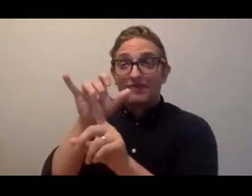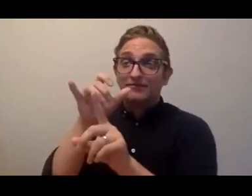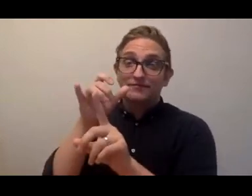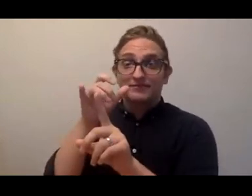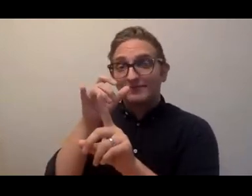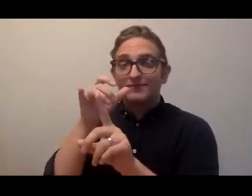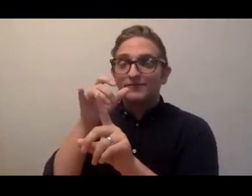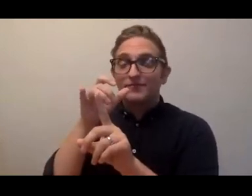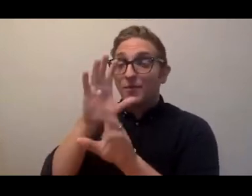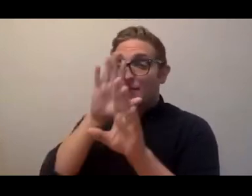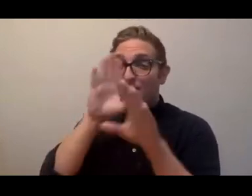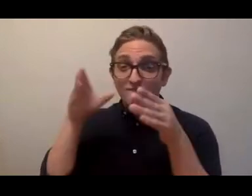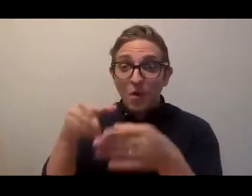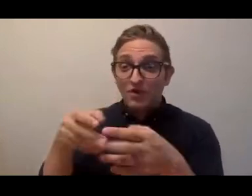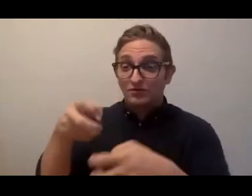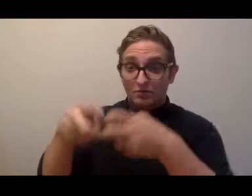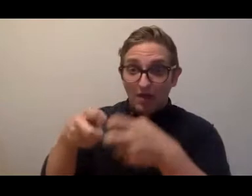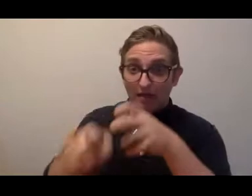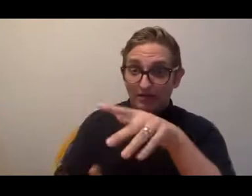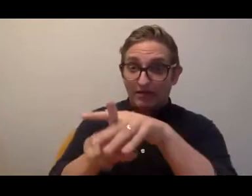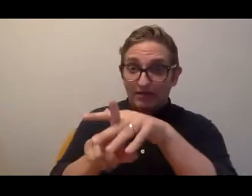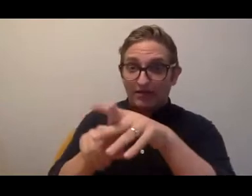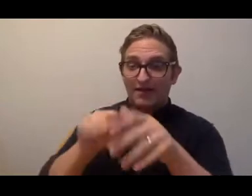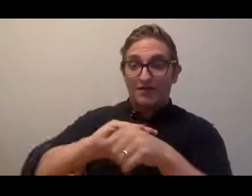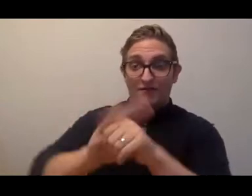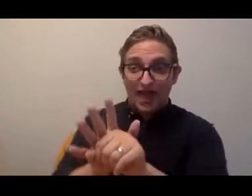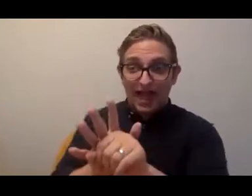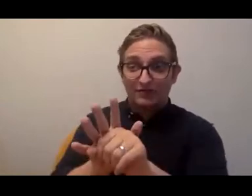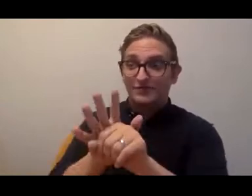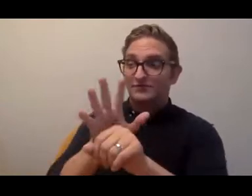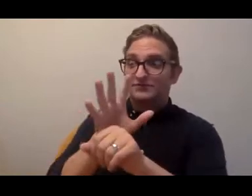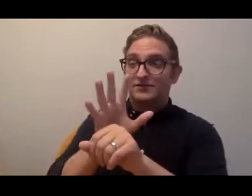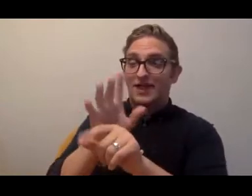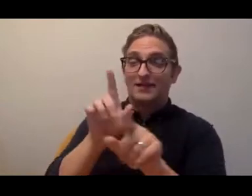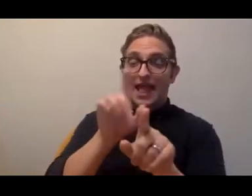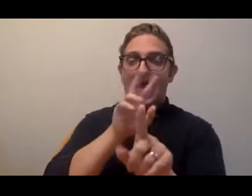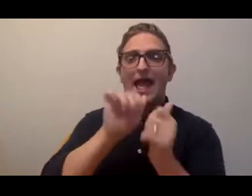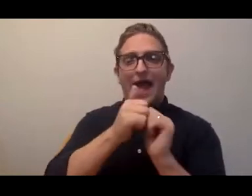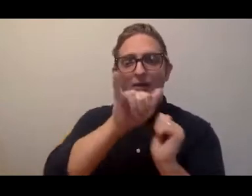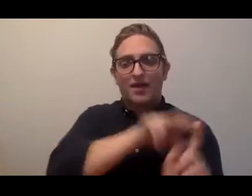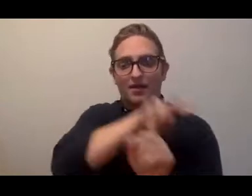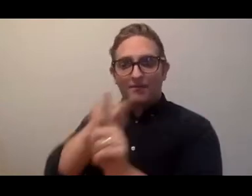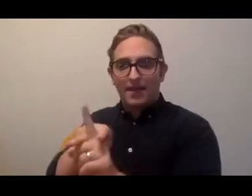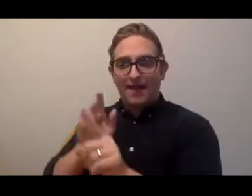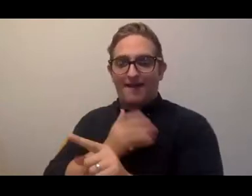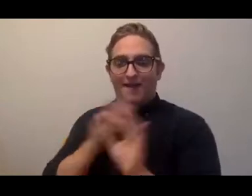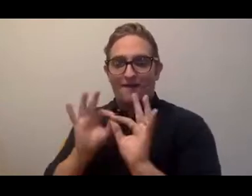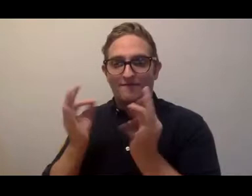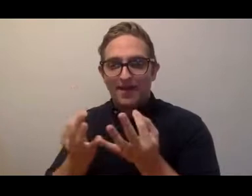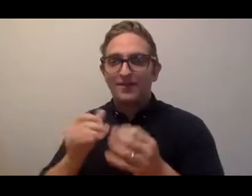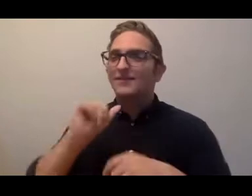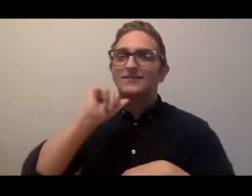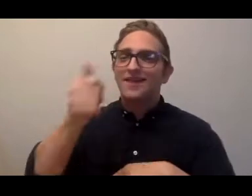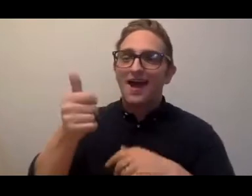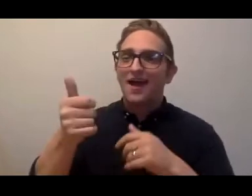of the focus on saying, putting the virus in the context of the family and not so much all these